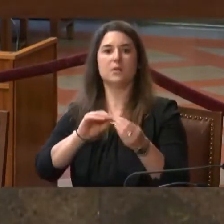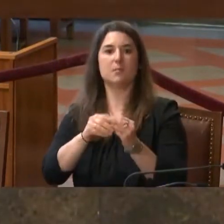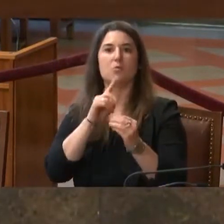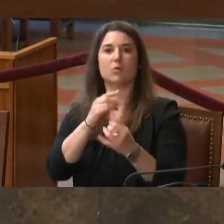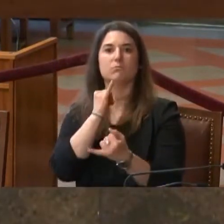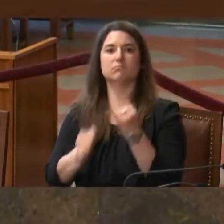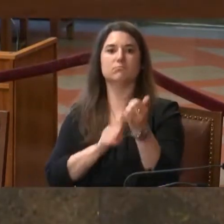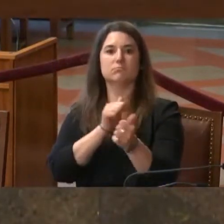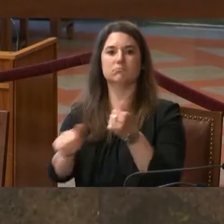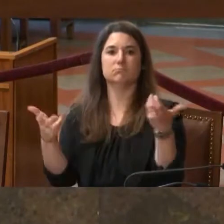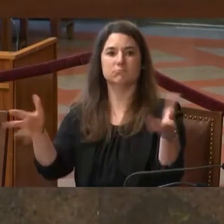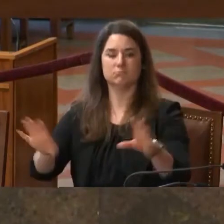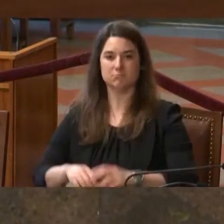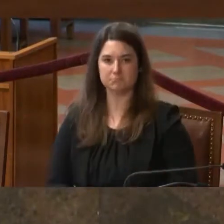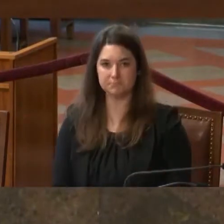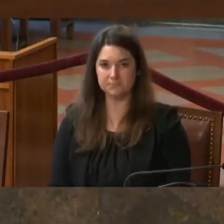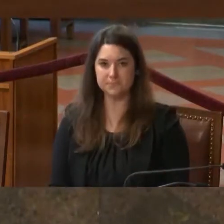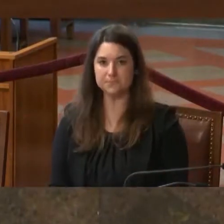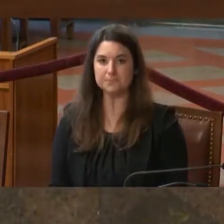passed.